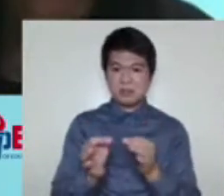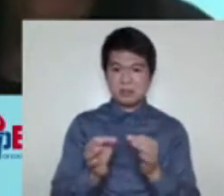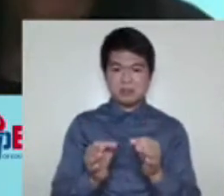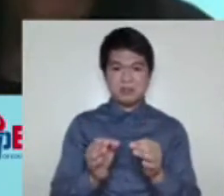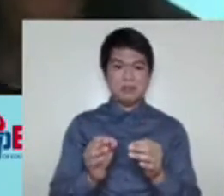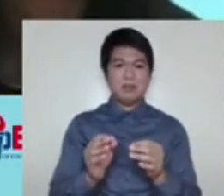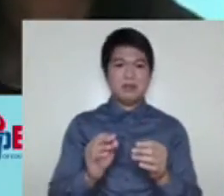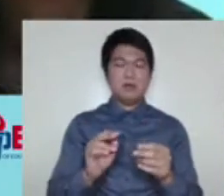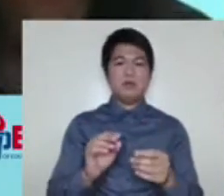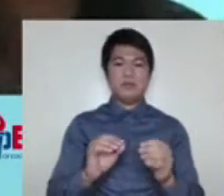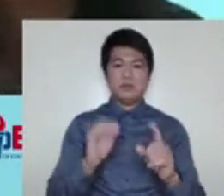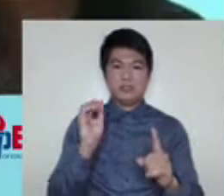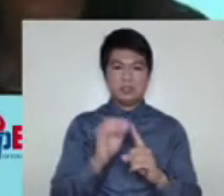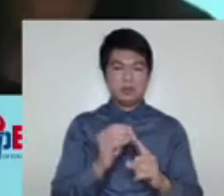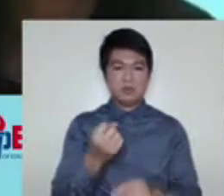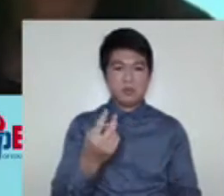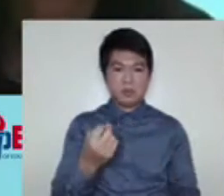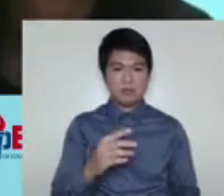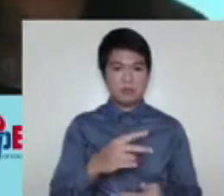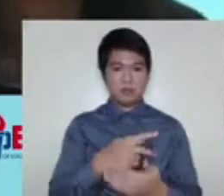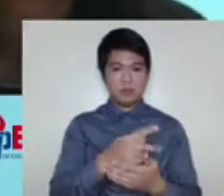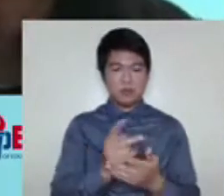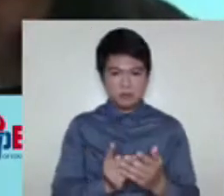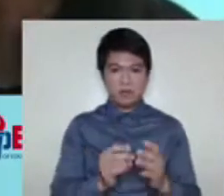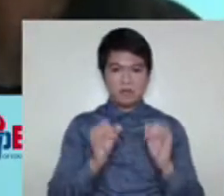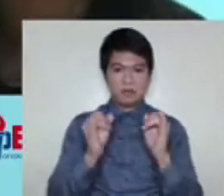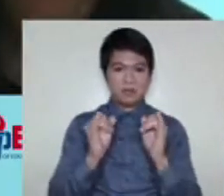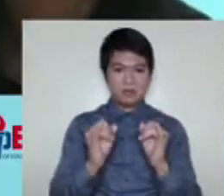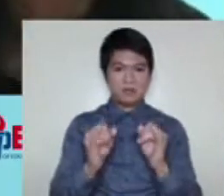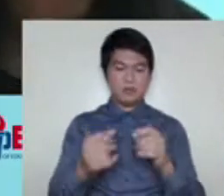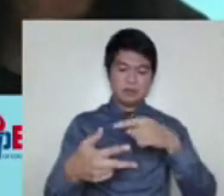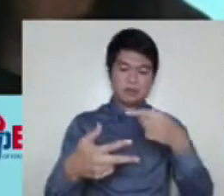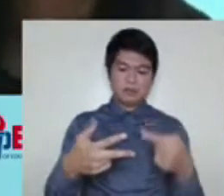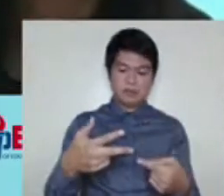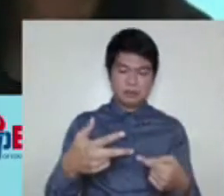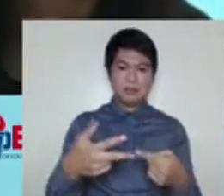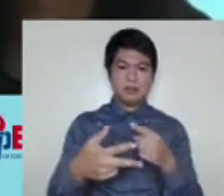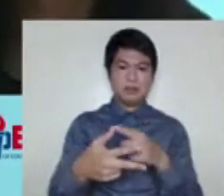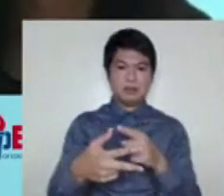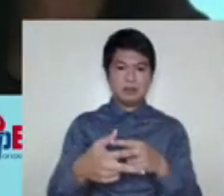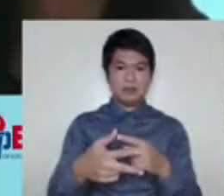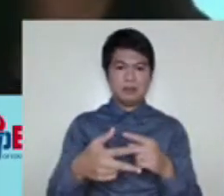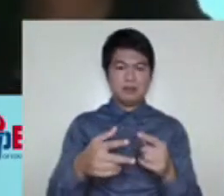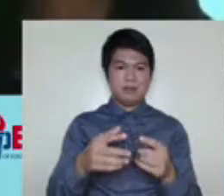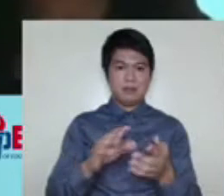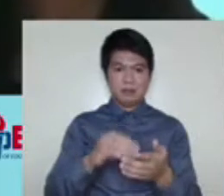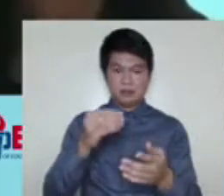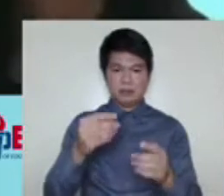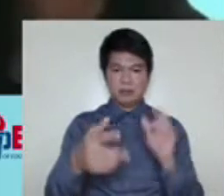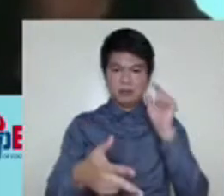when we say components of instruction, these 3 elements here, the learning objectives, the instructional activities,